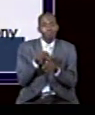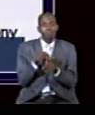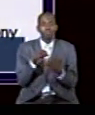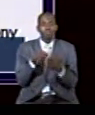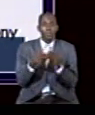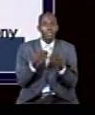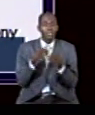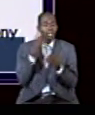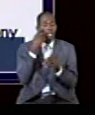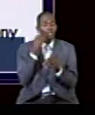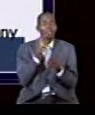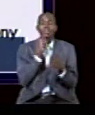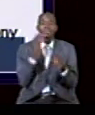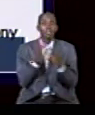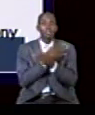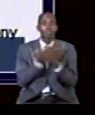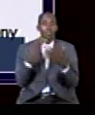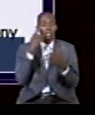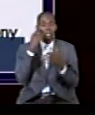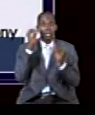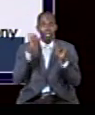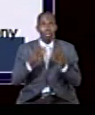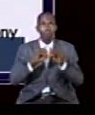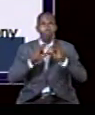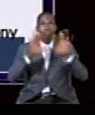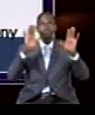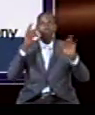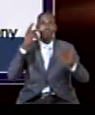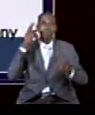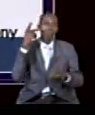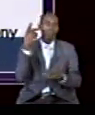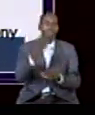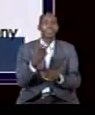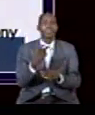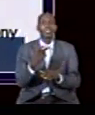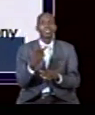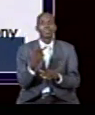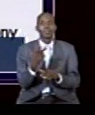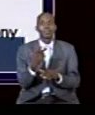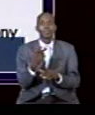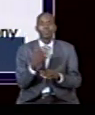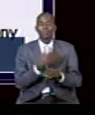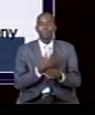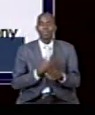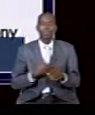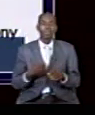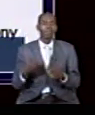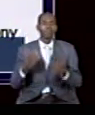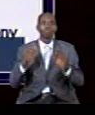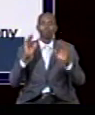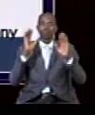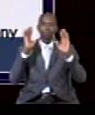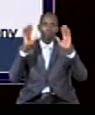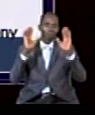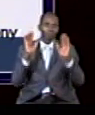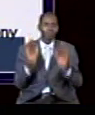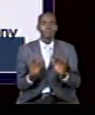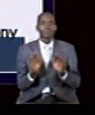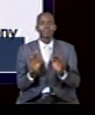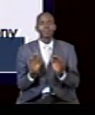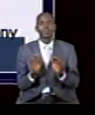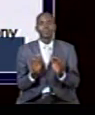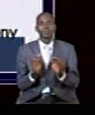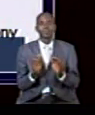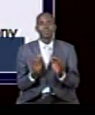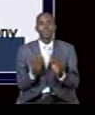see. And such a testimony that could make James Harrison compose such wonderful catalog of grammar,